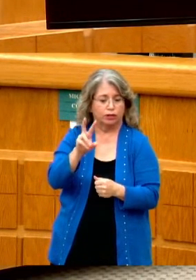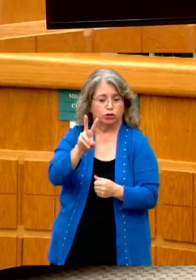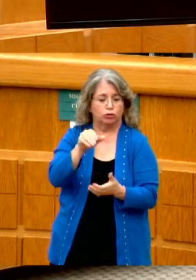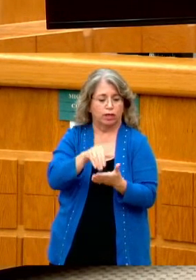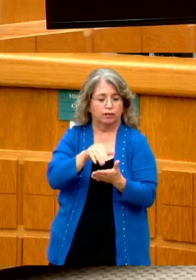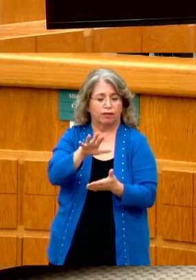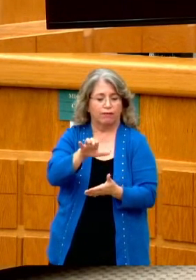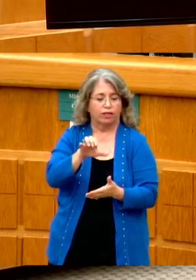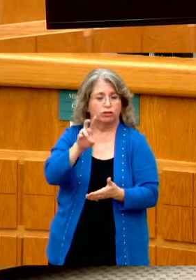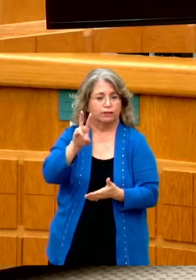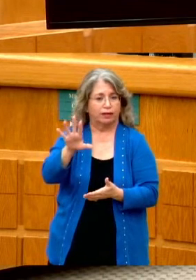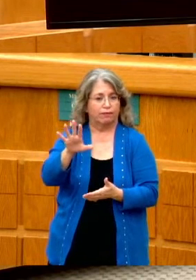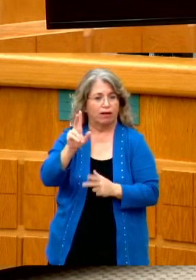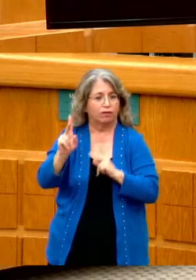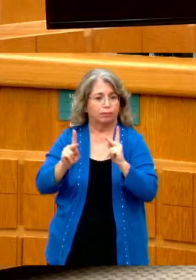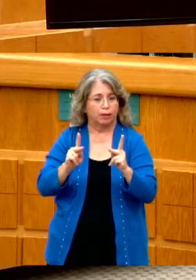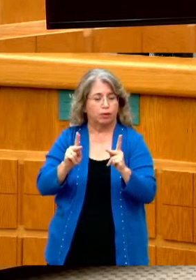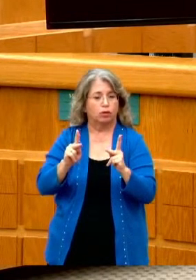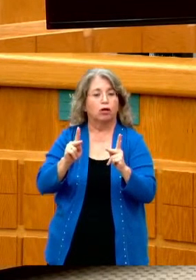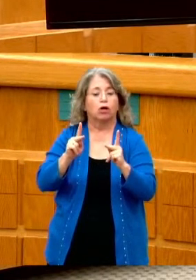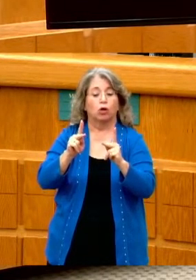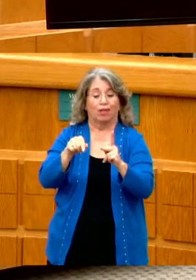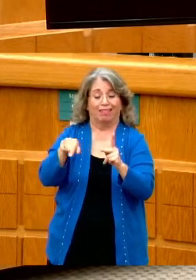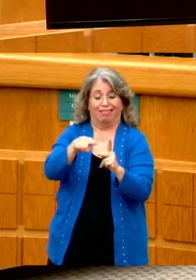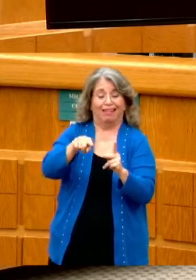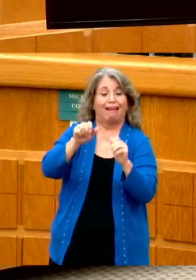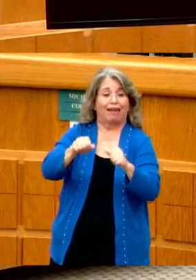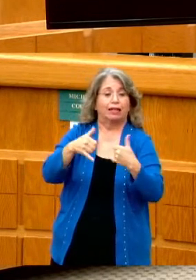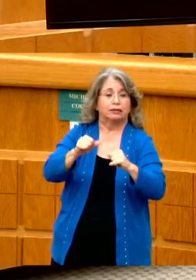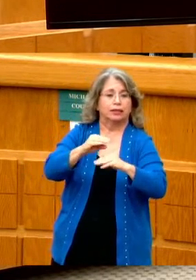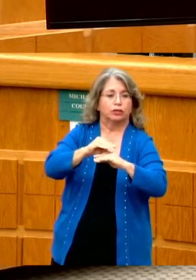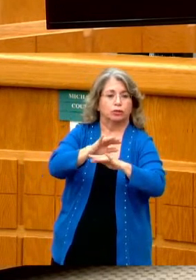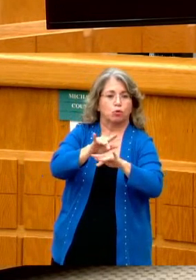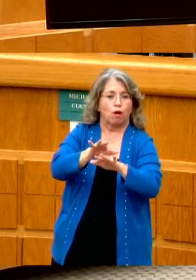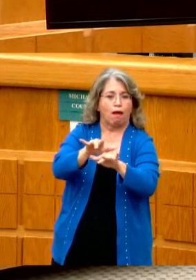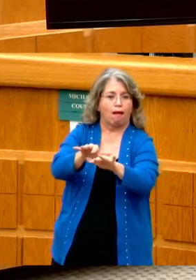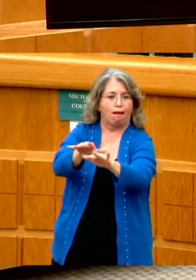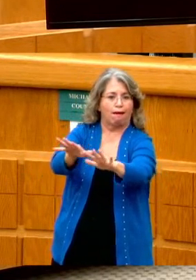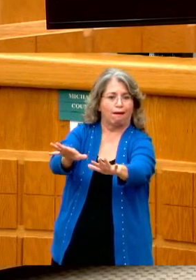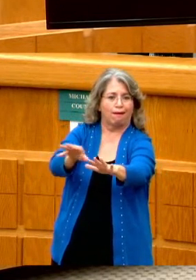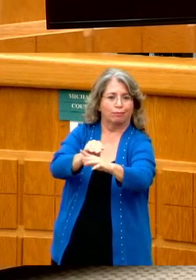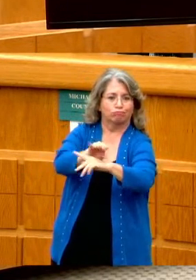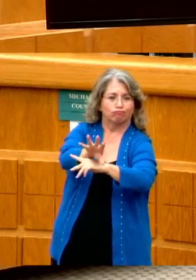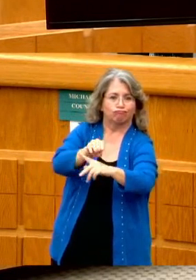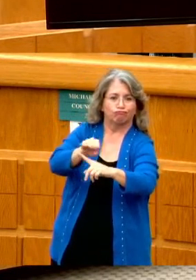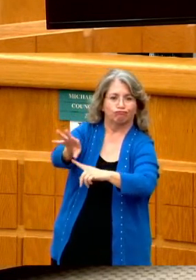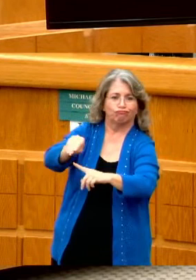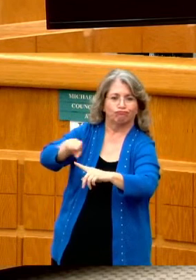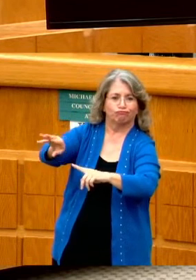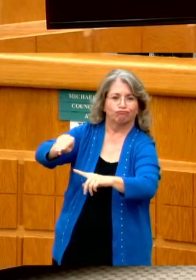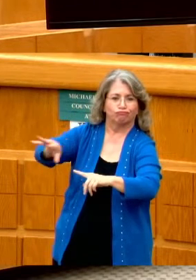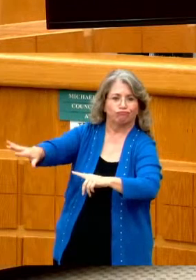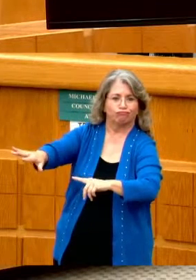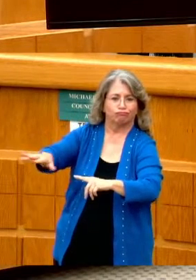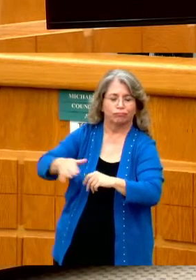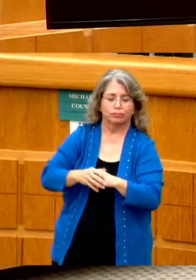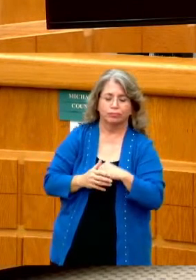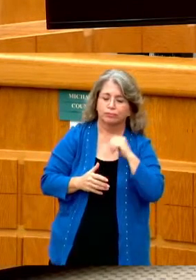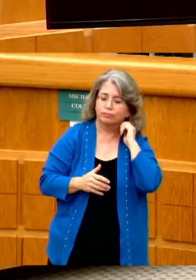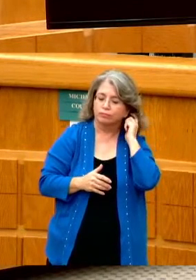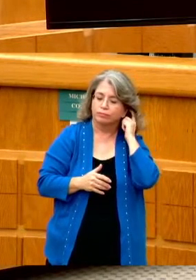2,575 people that could actually still be spreading that virus. Next slide.